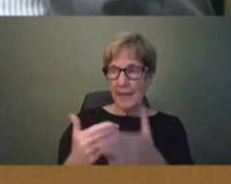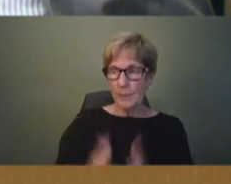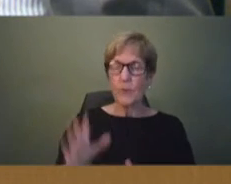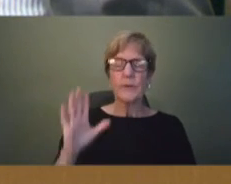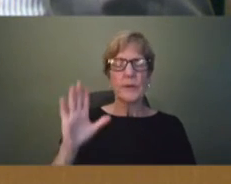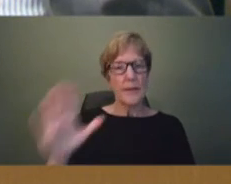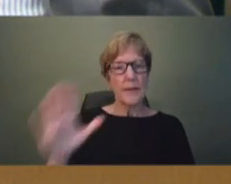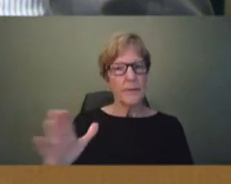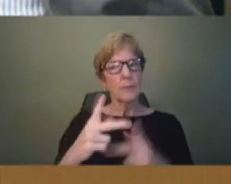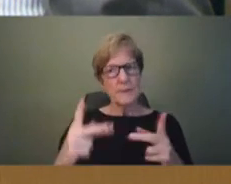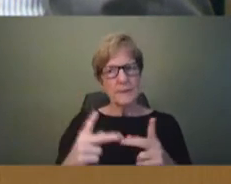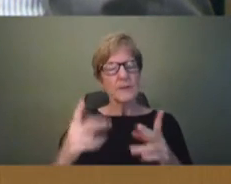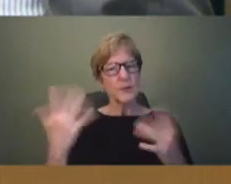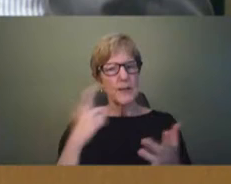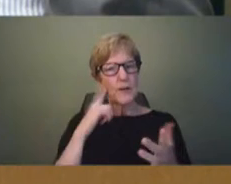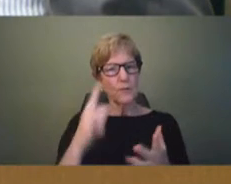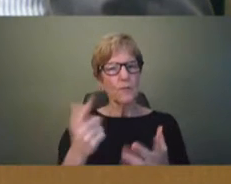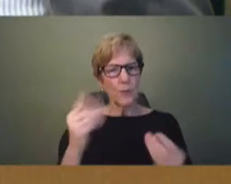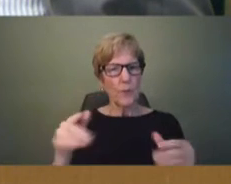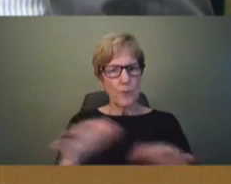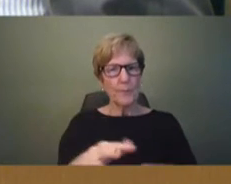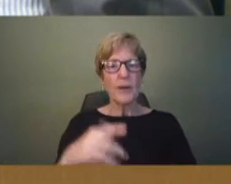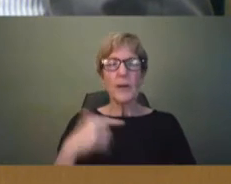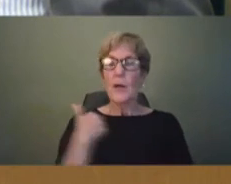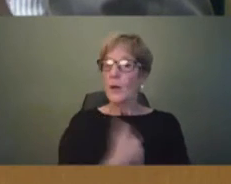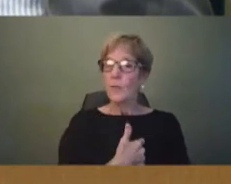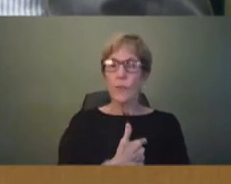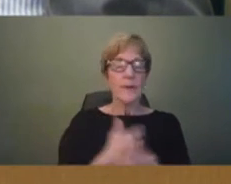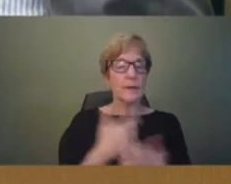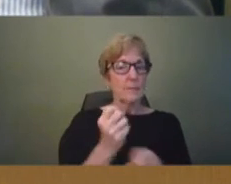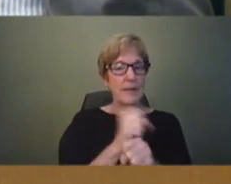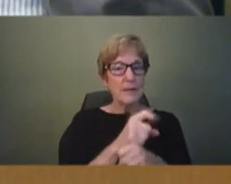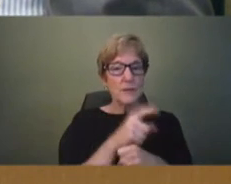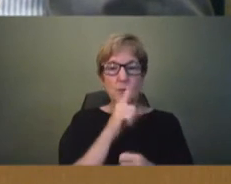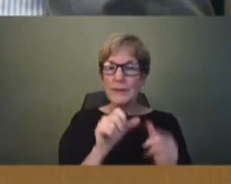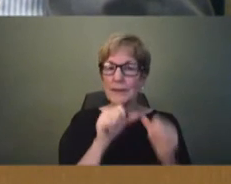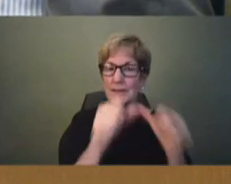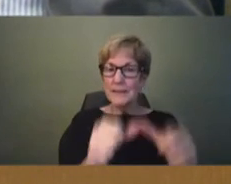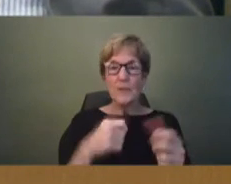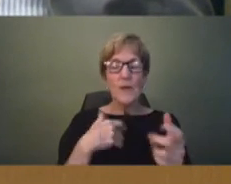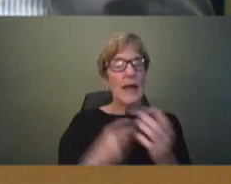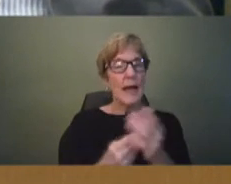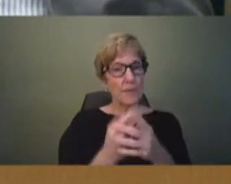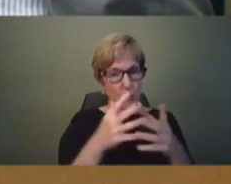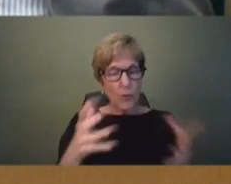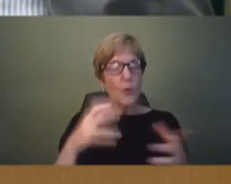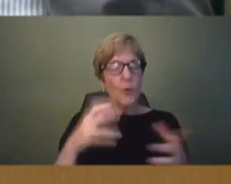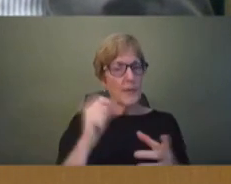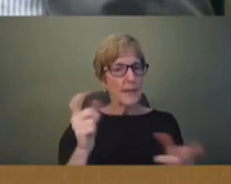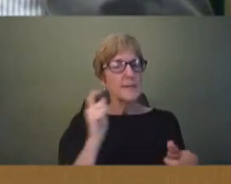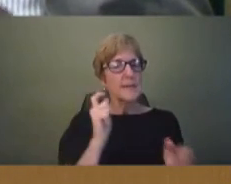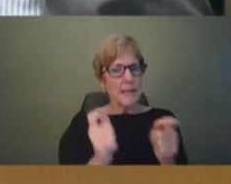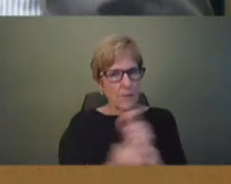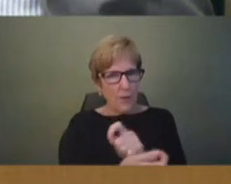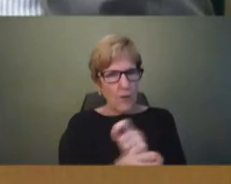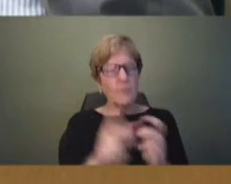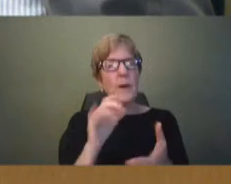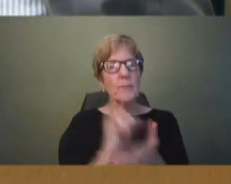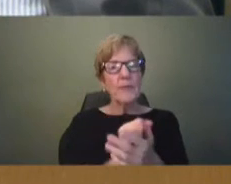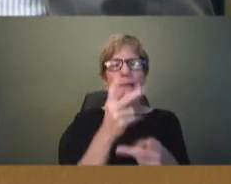property um our goal certainly as a neighborhood to ensure that we continue to have growth and we evolve but we want to do that in preserving and